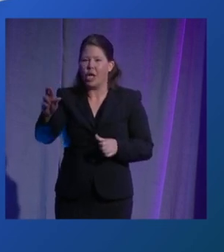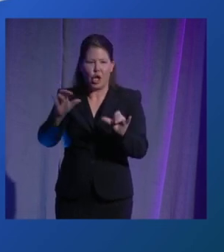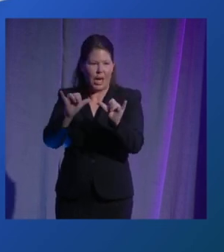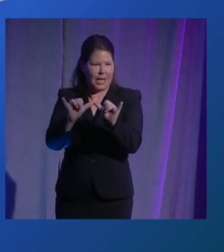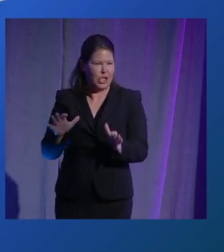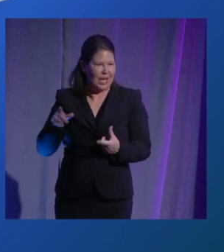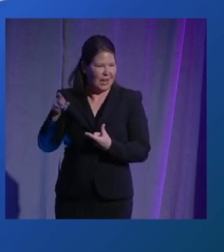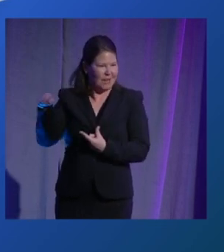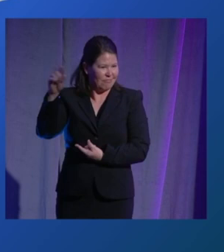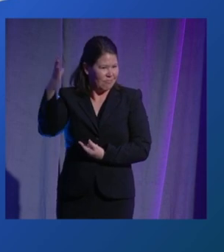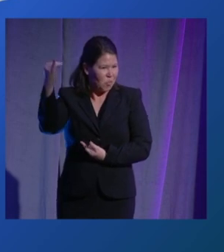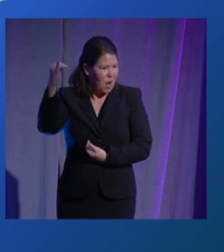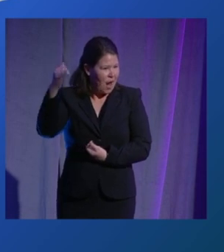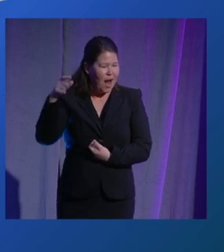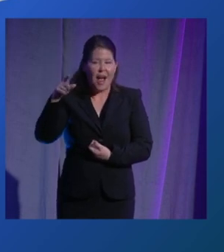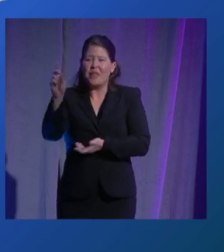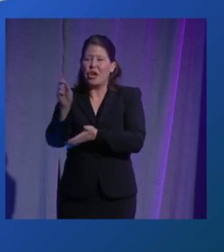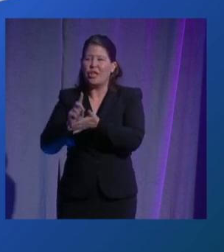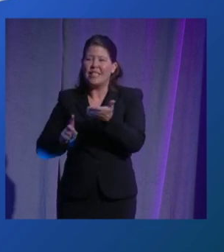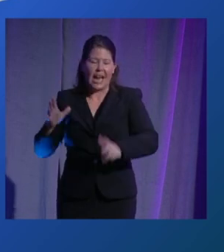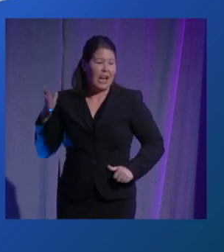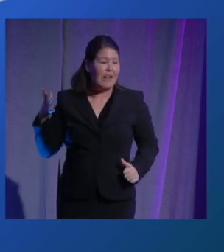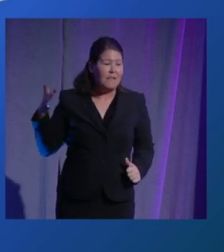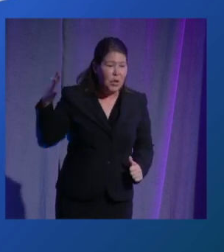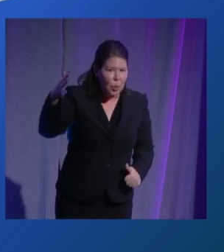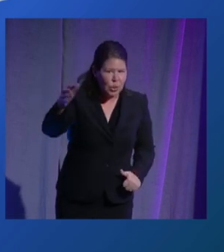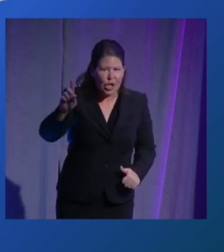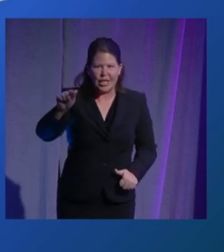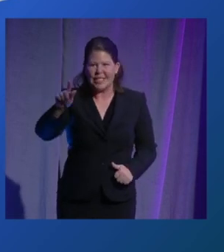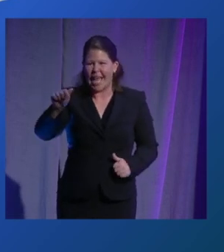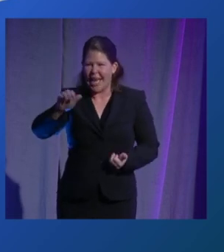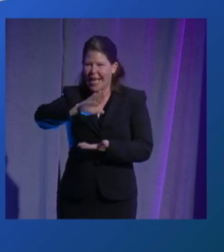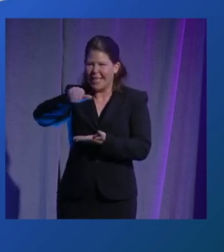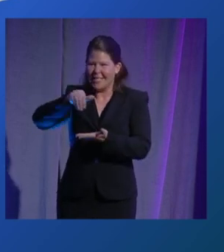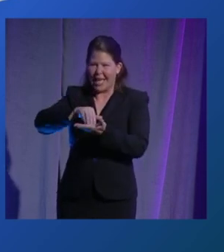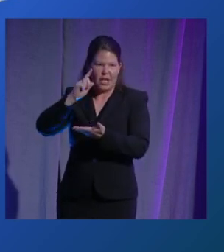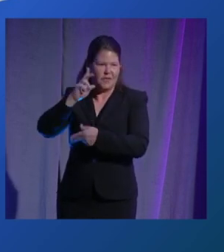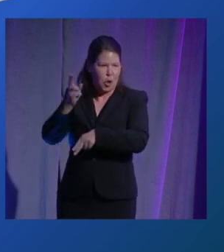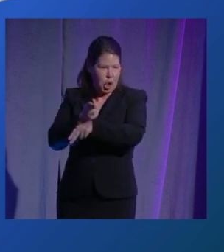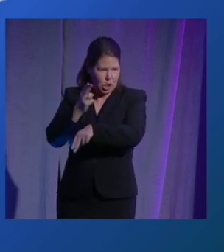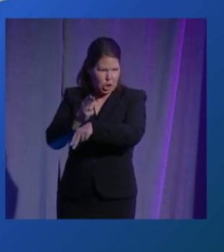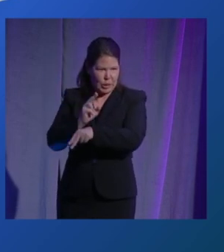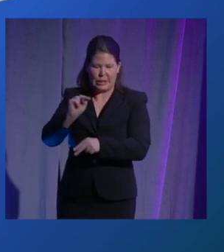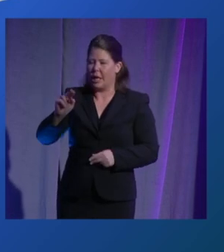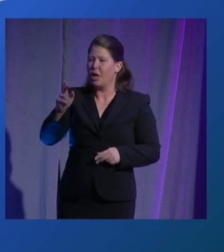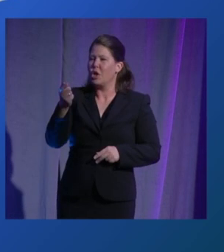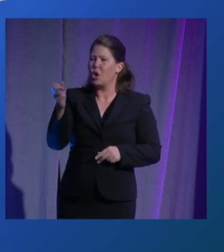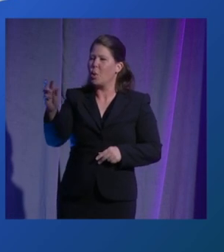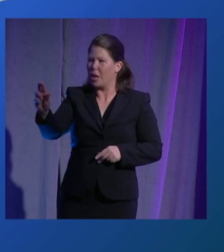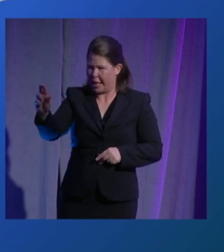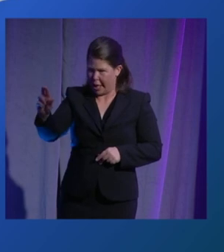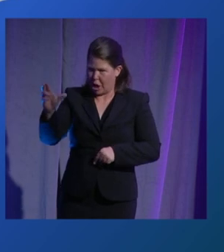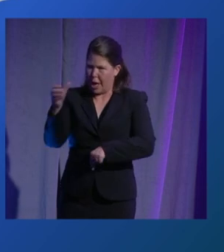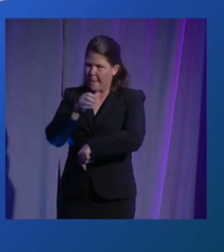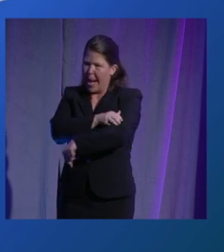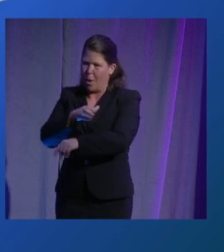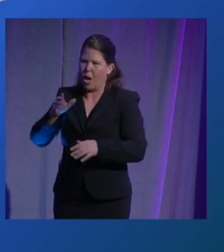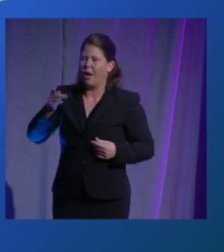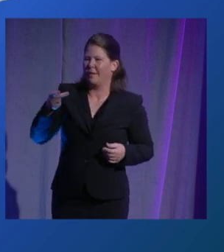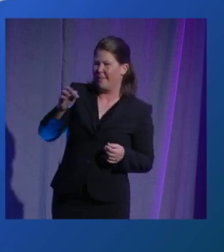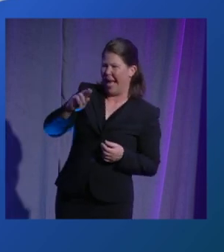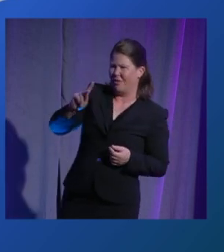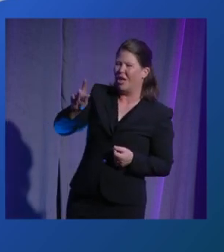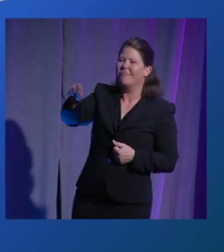future uh data centers to run on nuclear power so independent nuclear everything independent they want to have these small modular